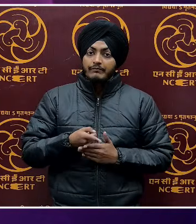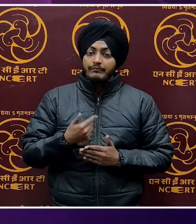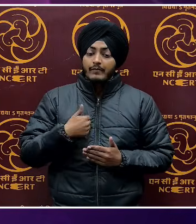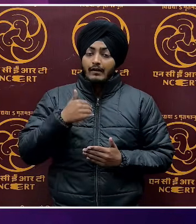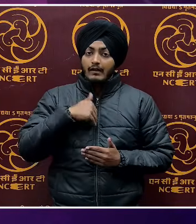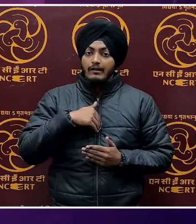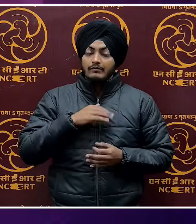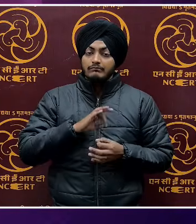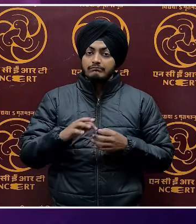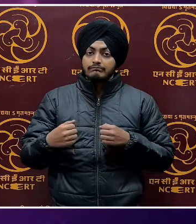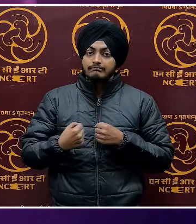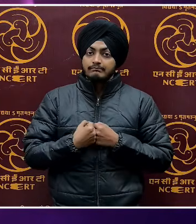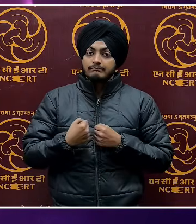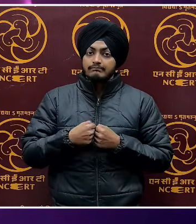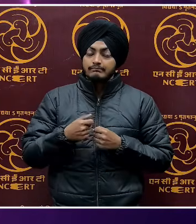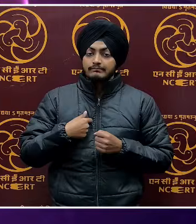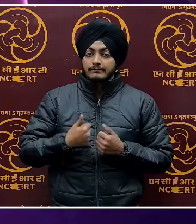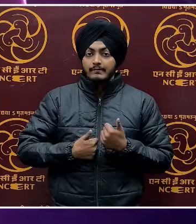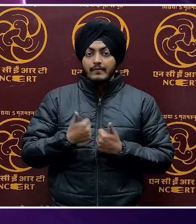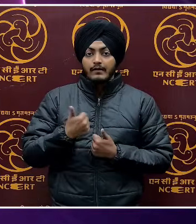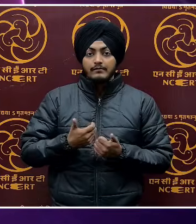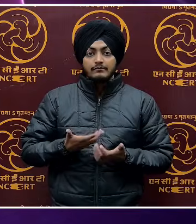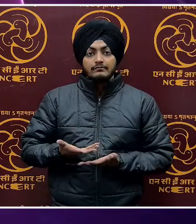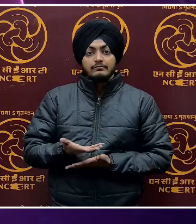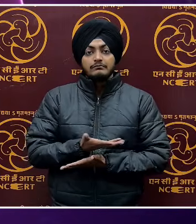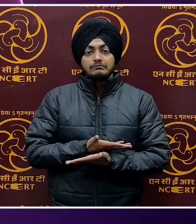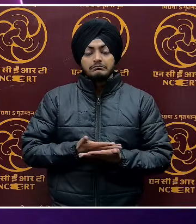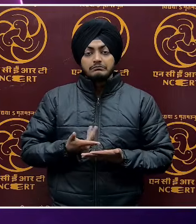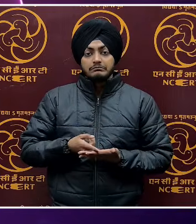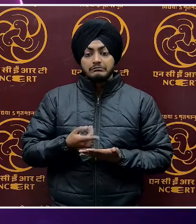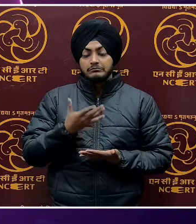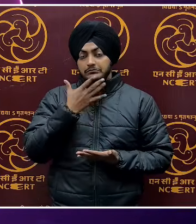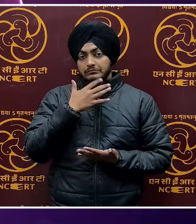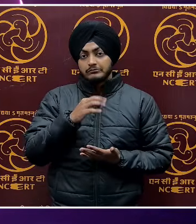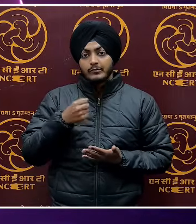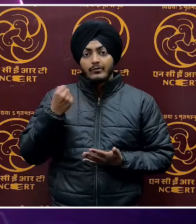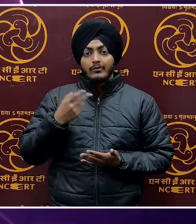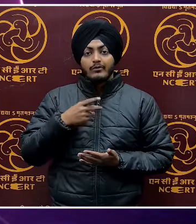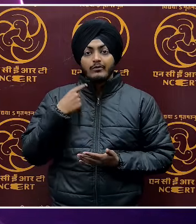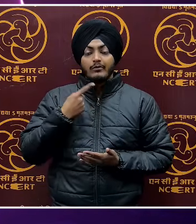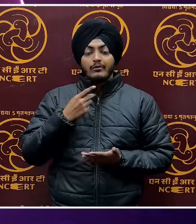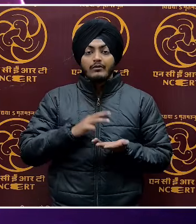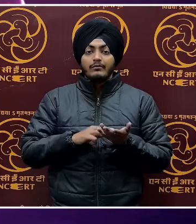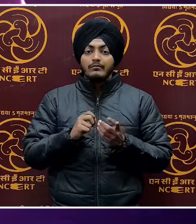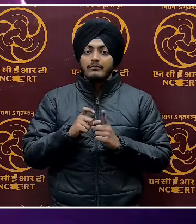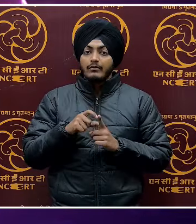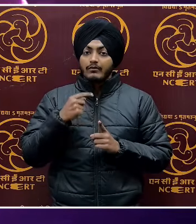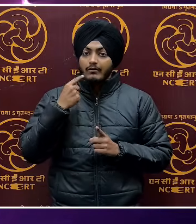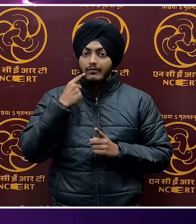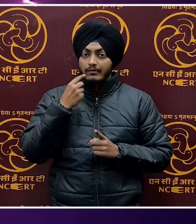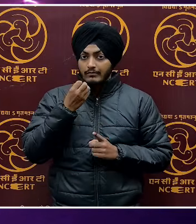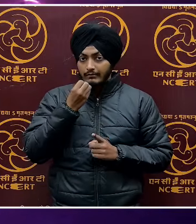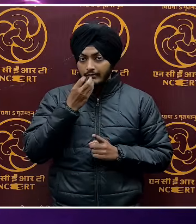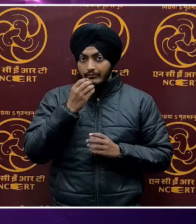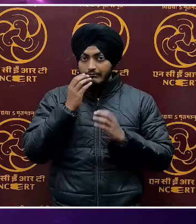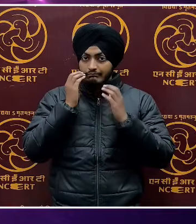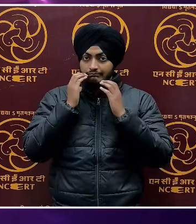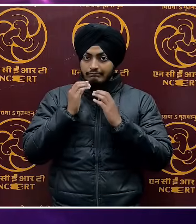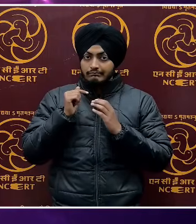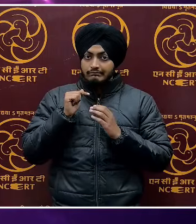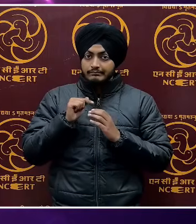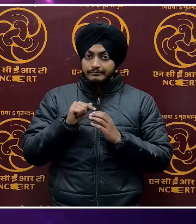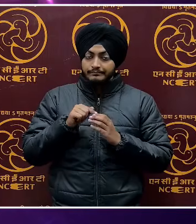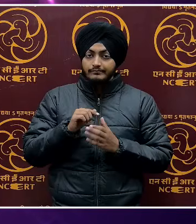us. Paricharcha, yes, I'm talking about this wonderful initiative by our Honorable Prime Minister Shri Narendra Modi ji.